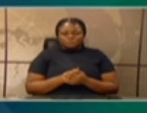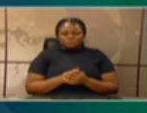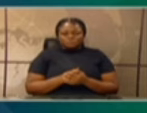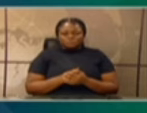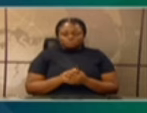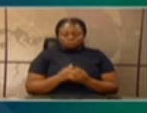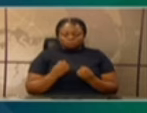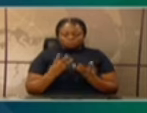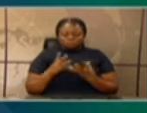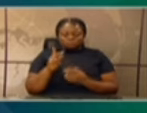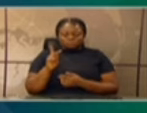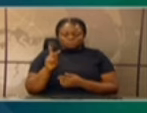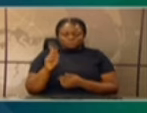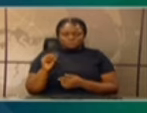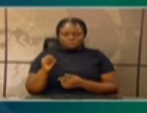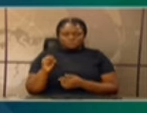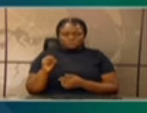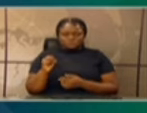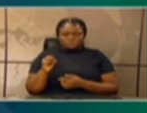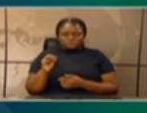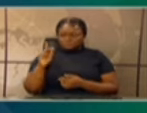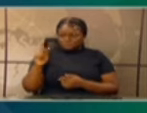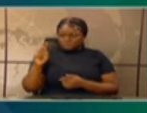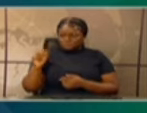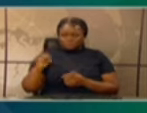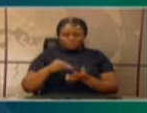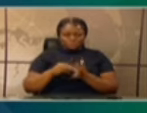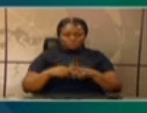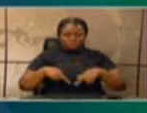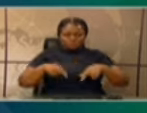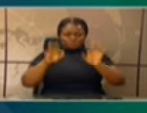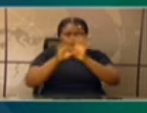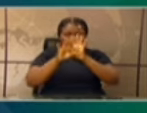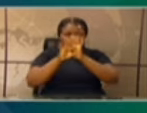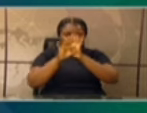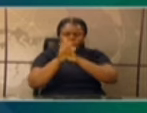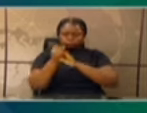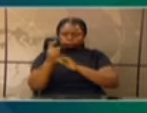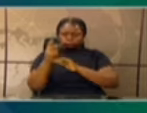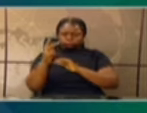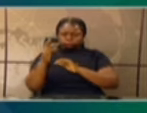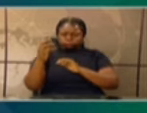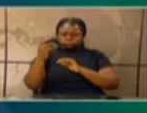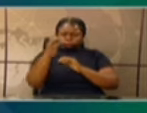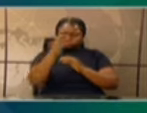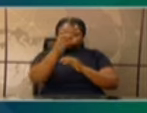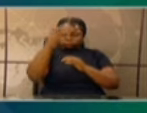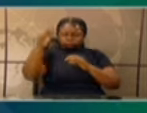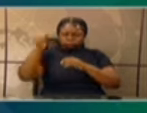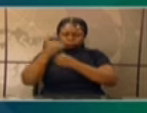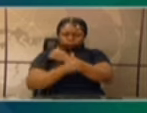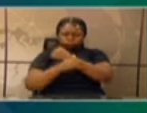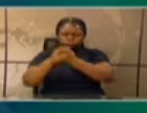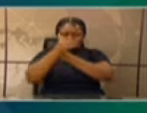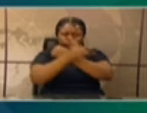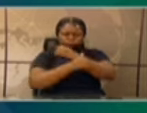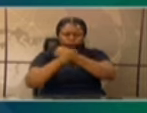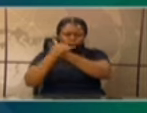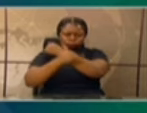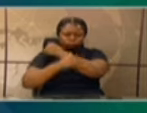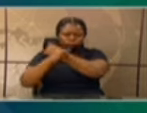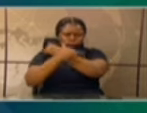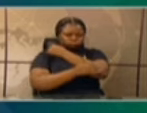Number of kilometers, sorry. Ah, a warm crew I am from Germany to Italy to UK to